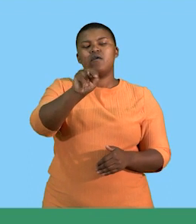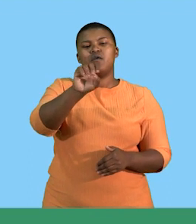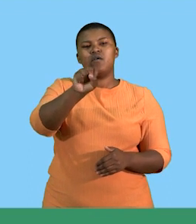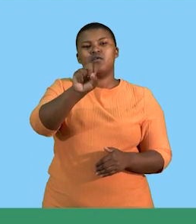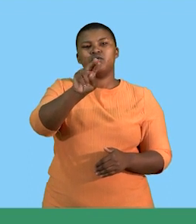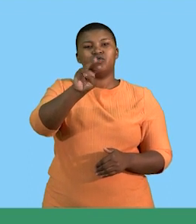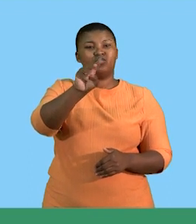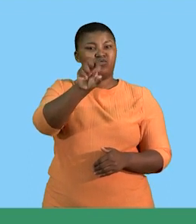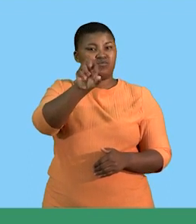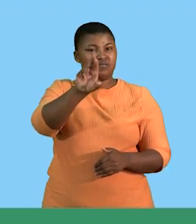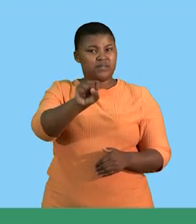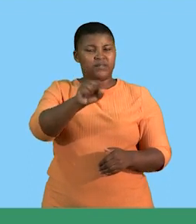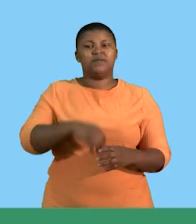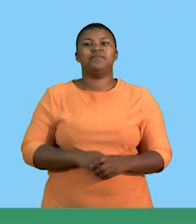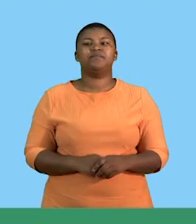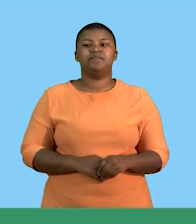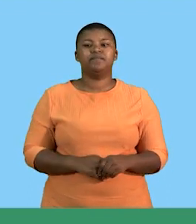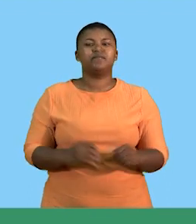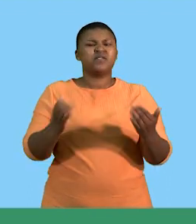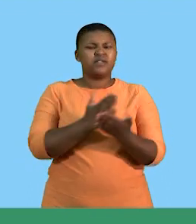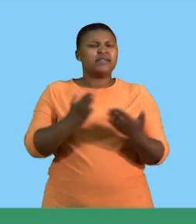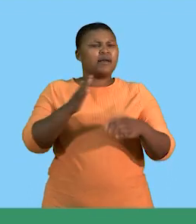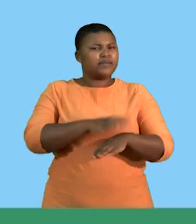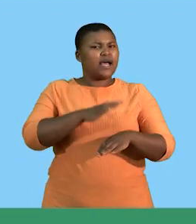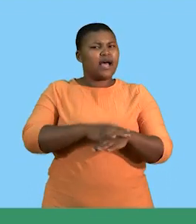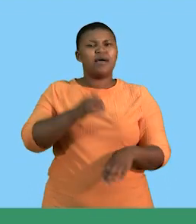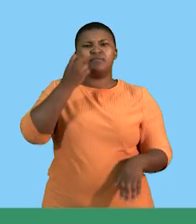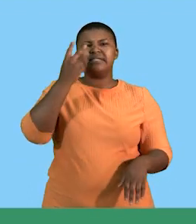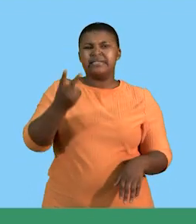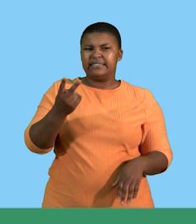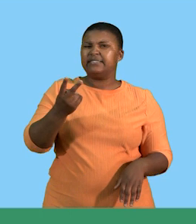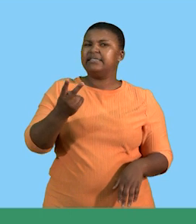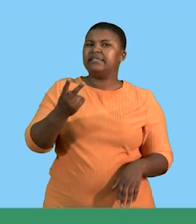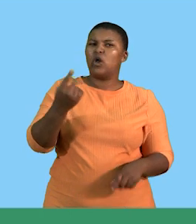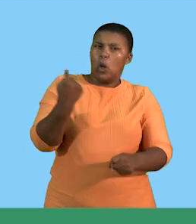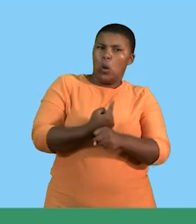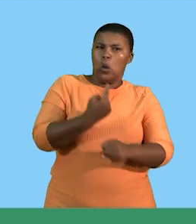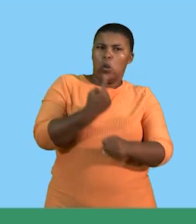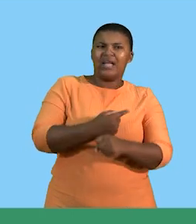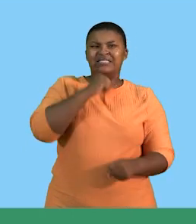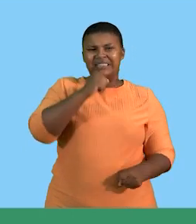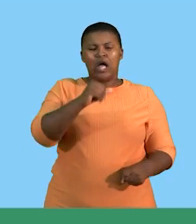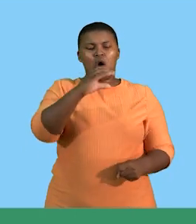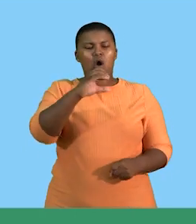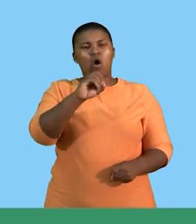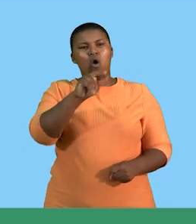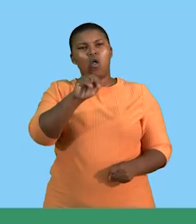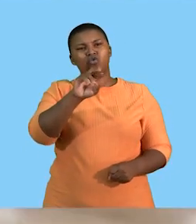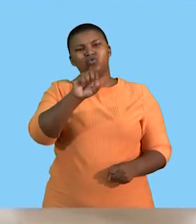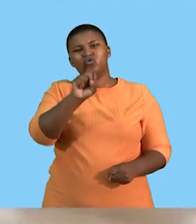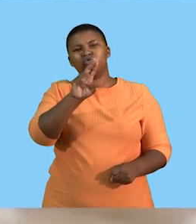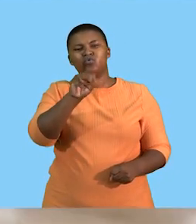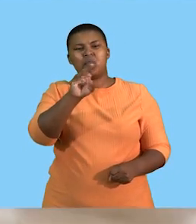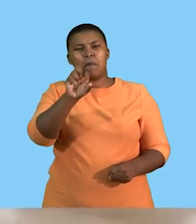So sometimes you will see that there is not always referred to as consumers, or these people are not always referred to